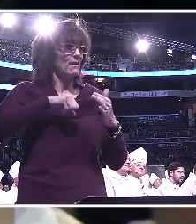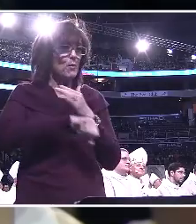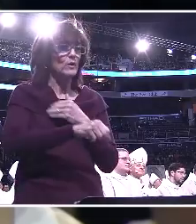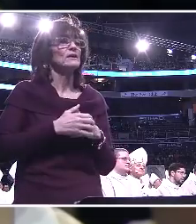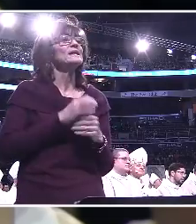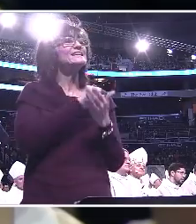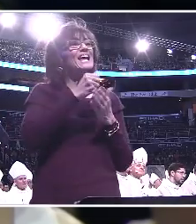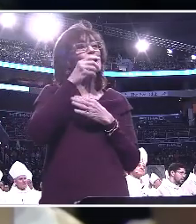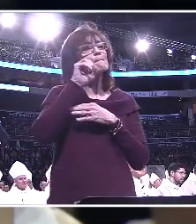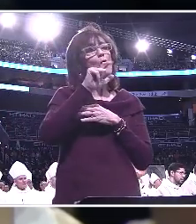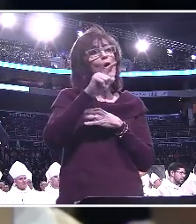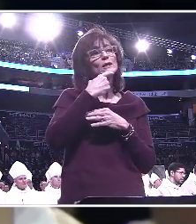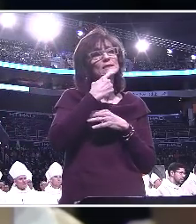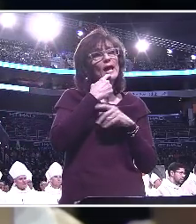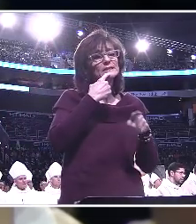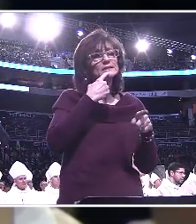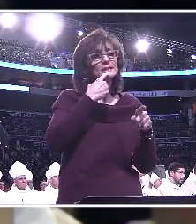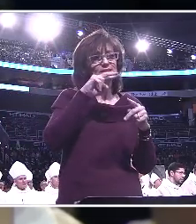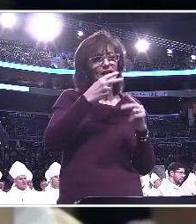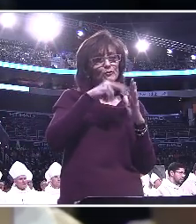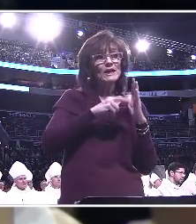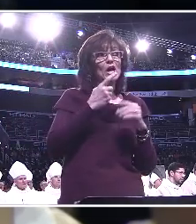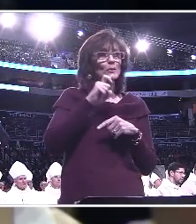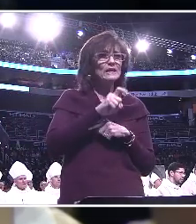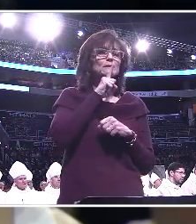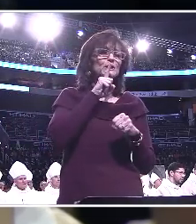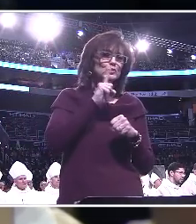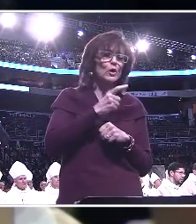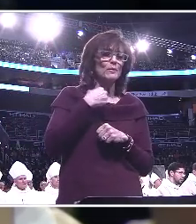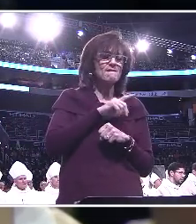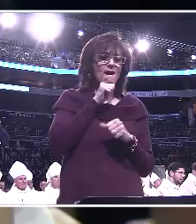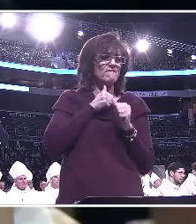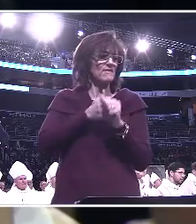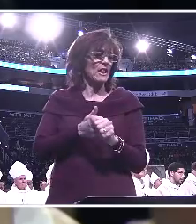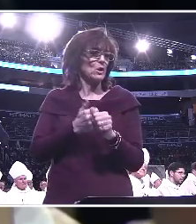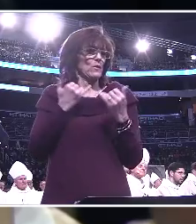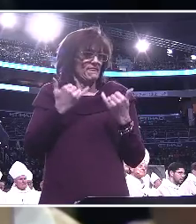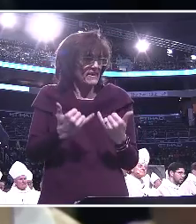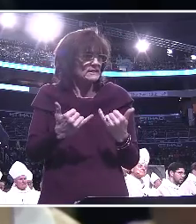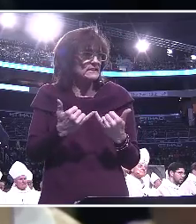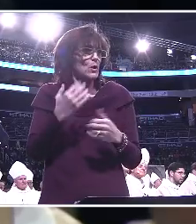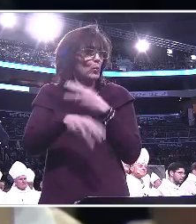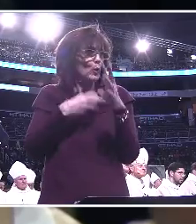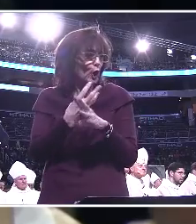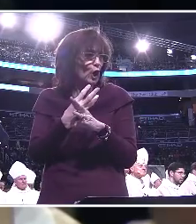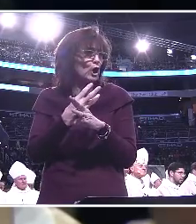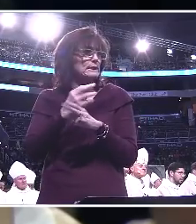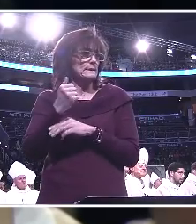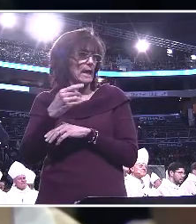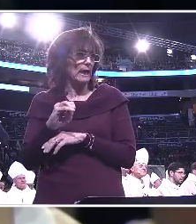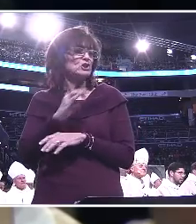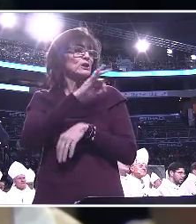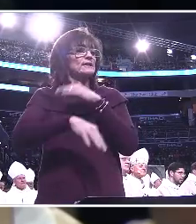second reading, we need to make sure that we not conform ourselves to this age, but rather be transformed